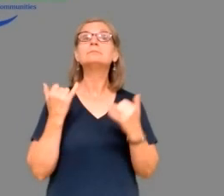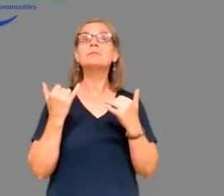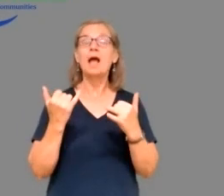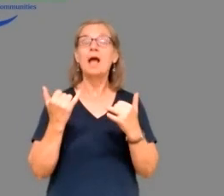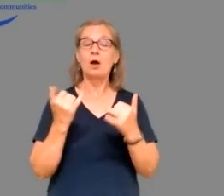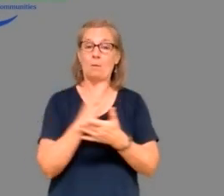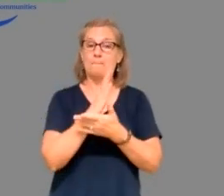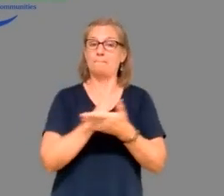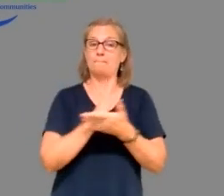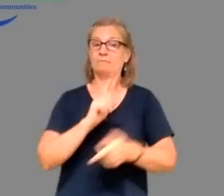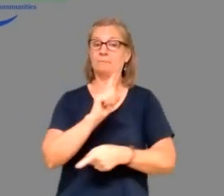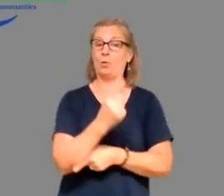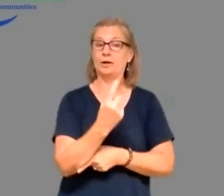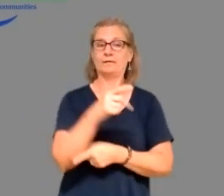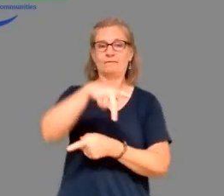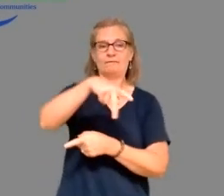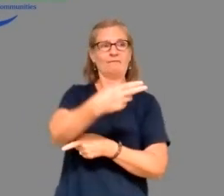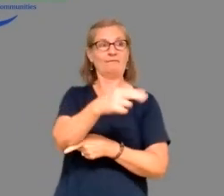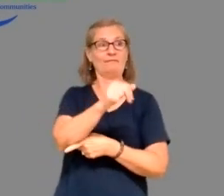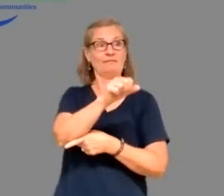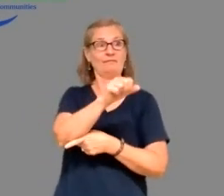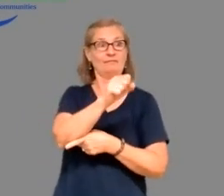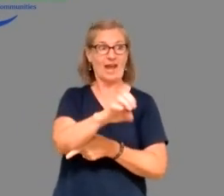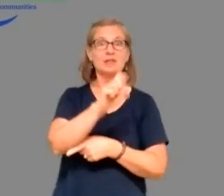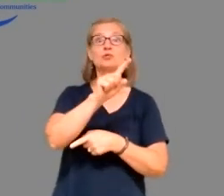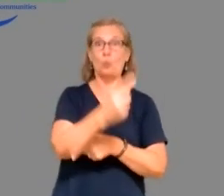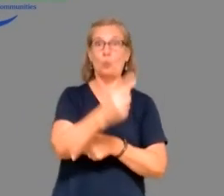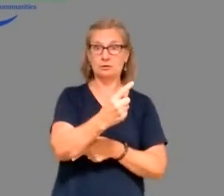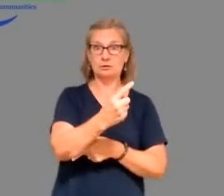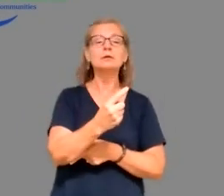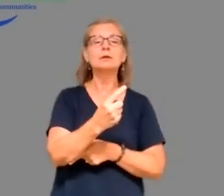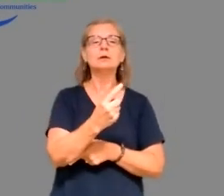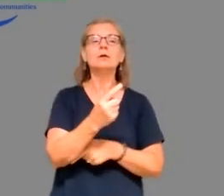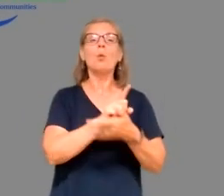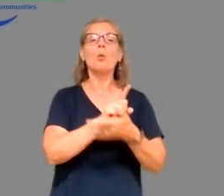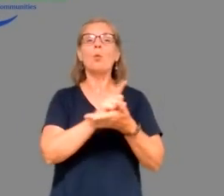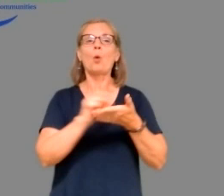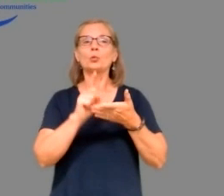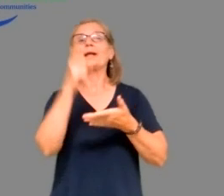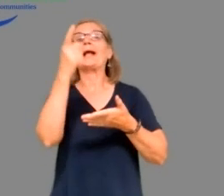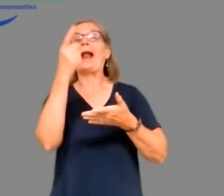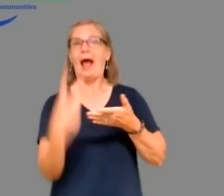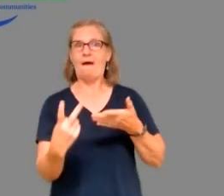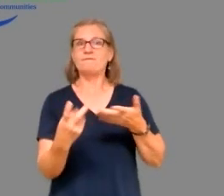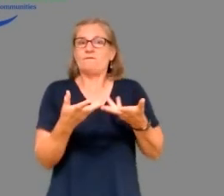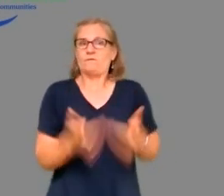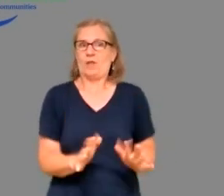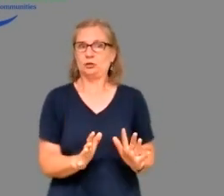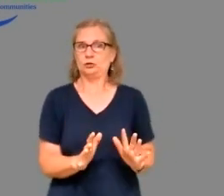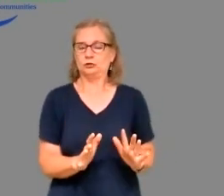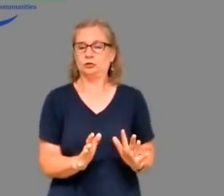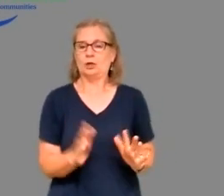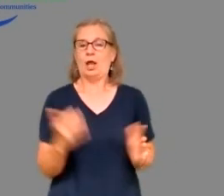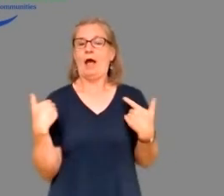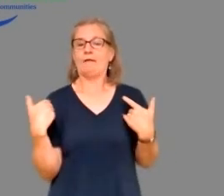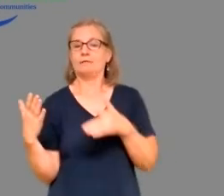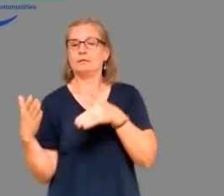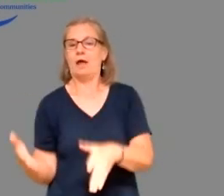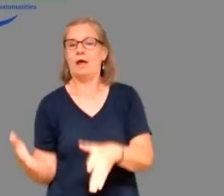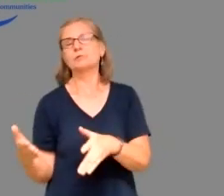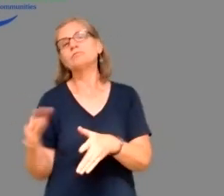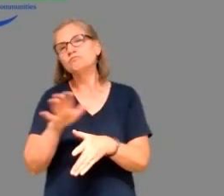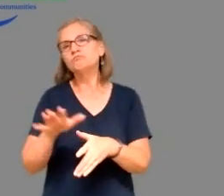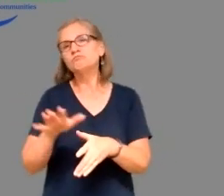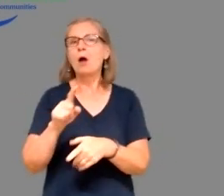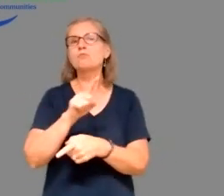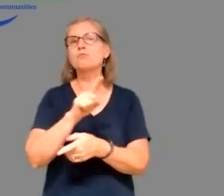one with about another week and a half possibly to go for us to maybe slide